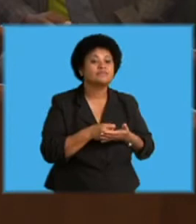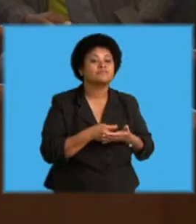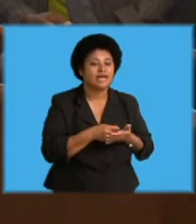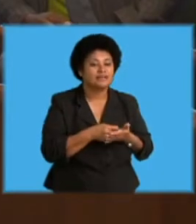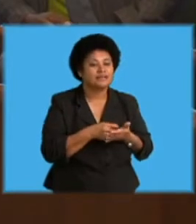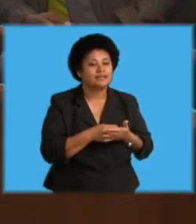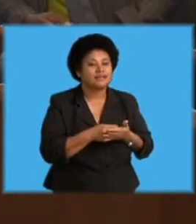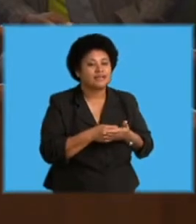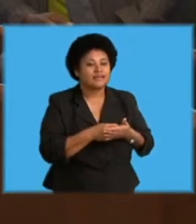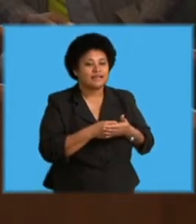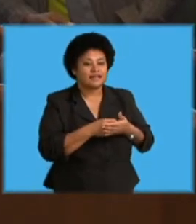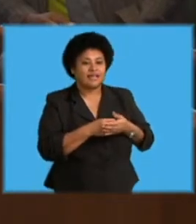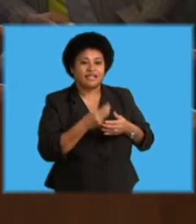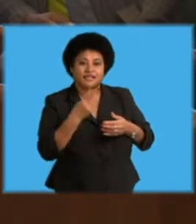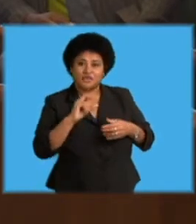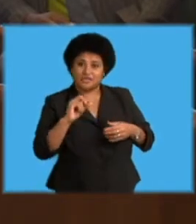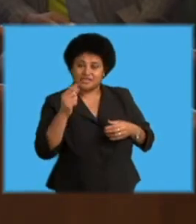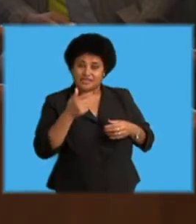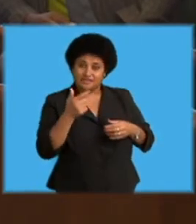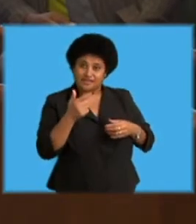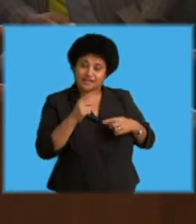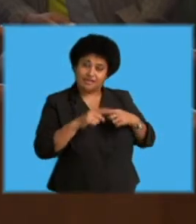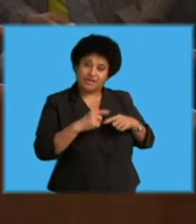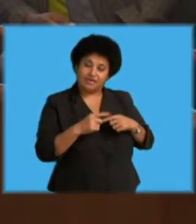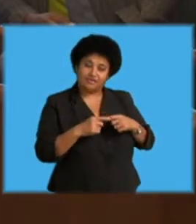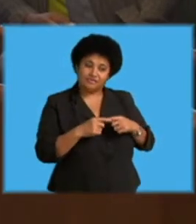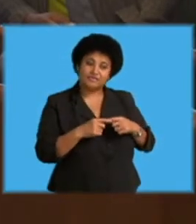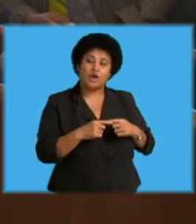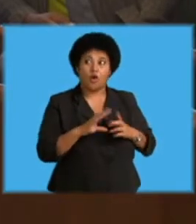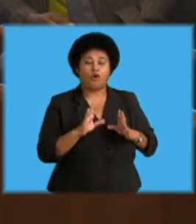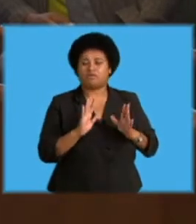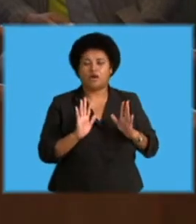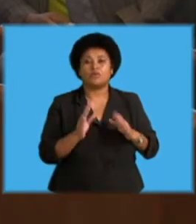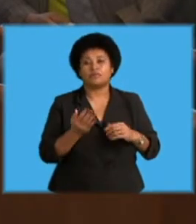April 2017 is around